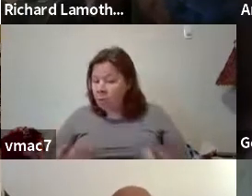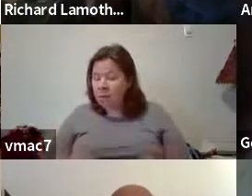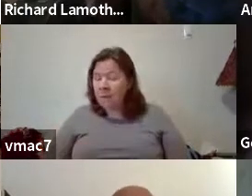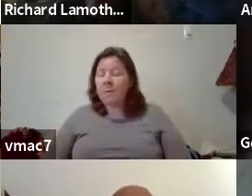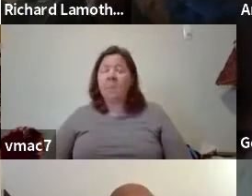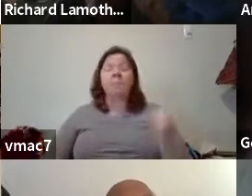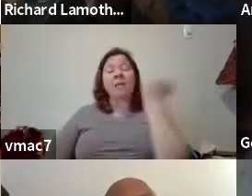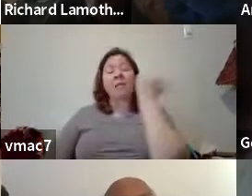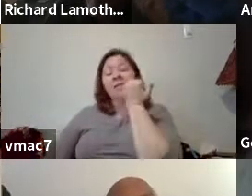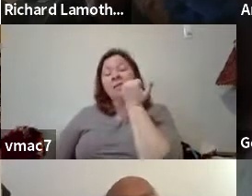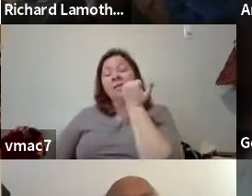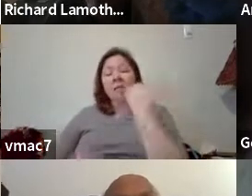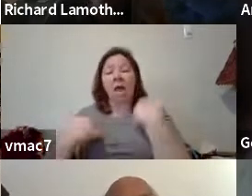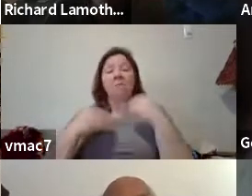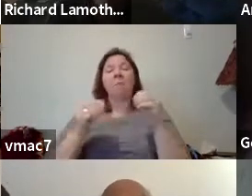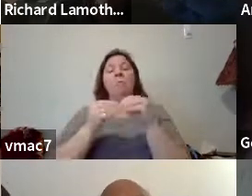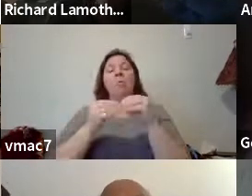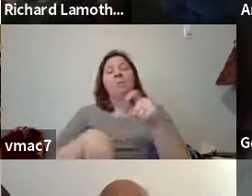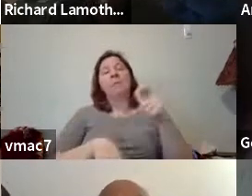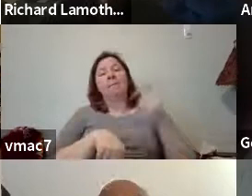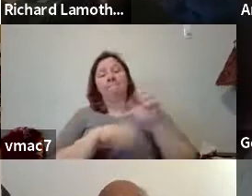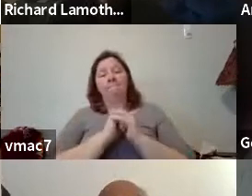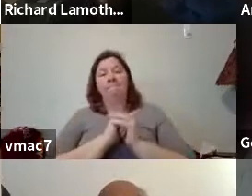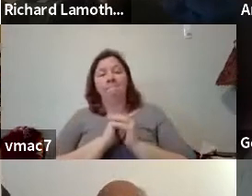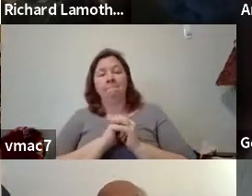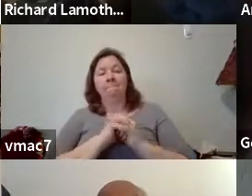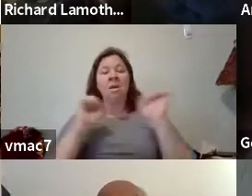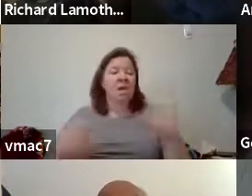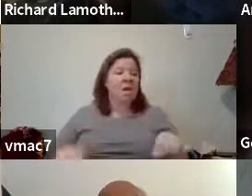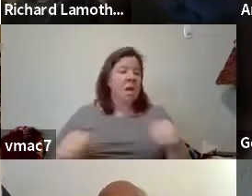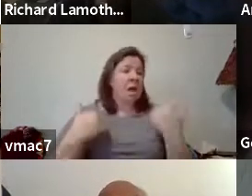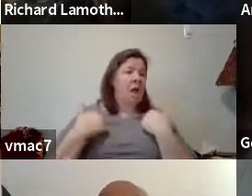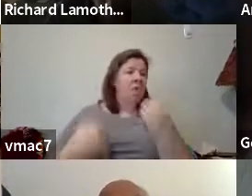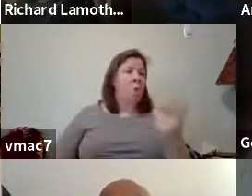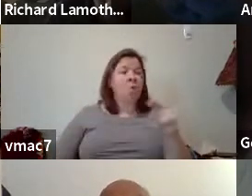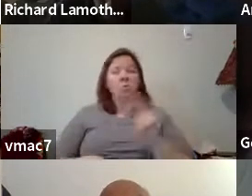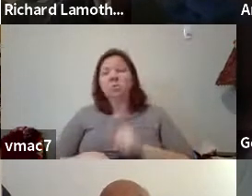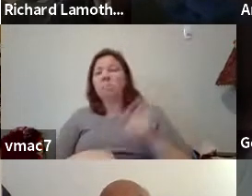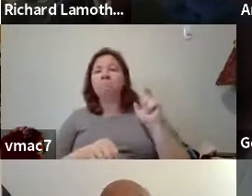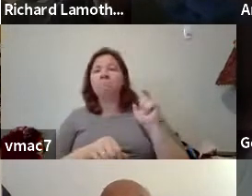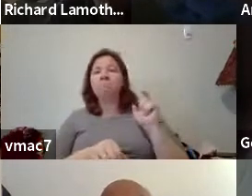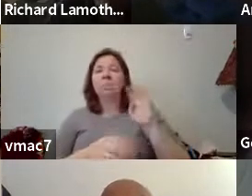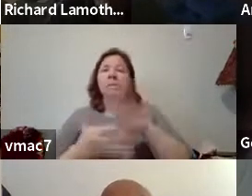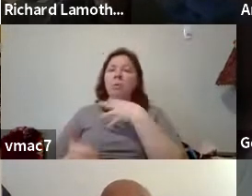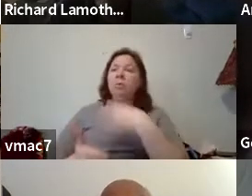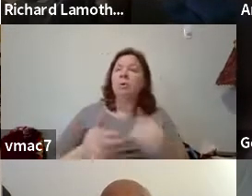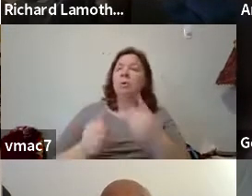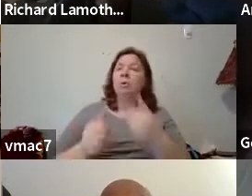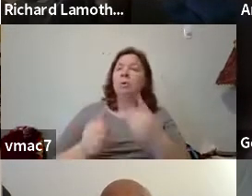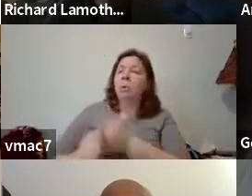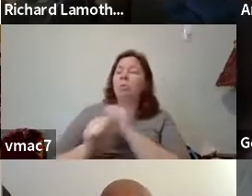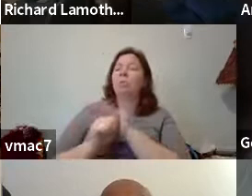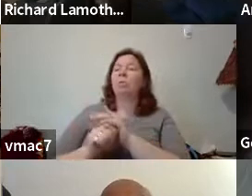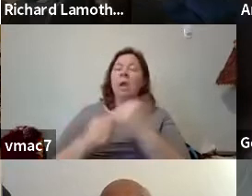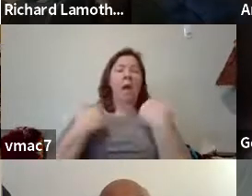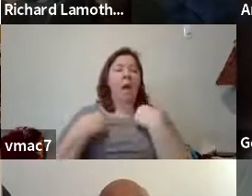a dentist has more freedom. They can have their own time schedule. They own their